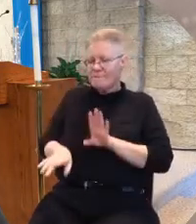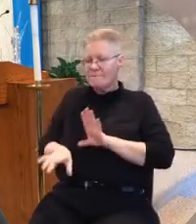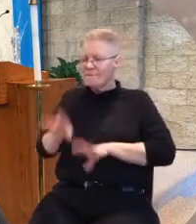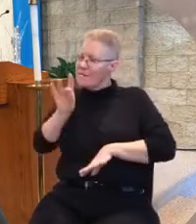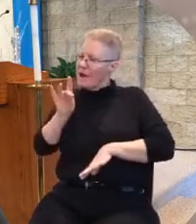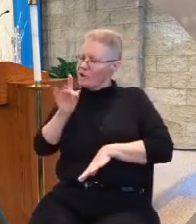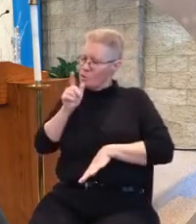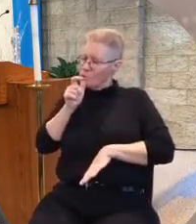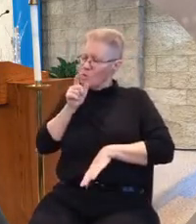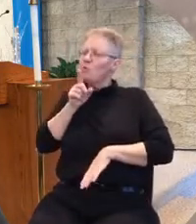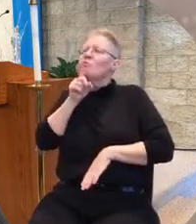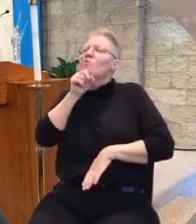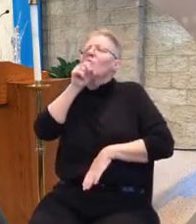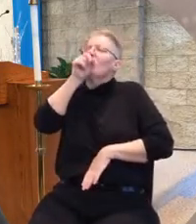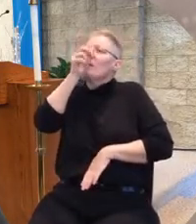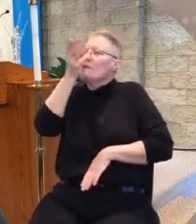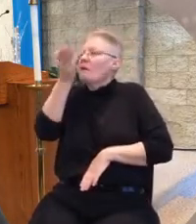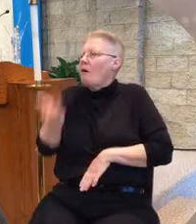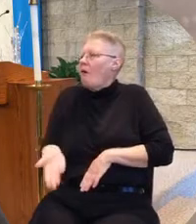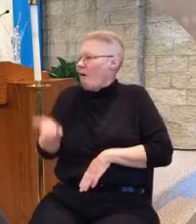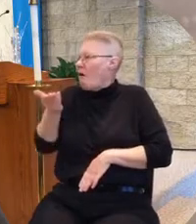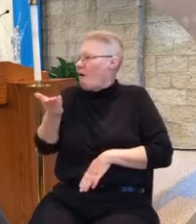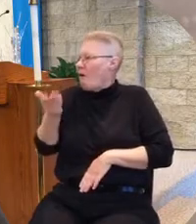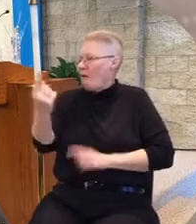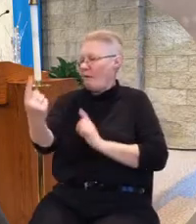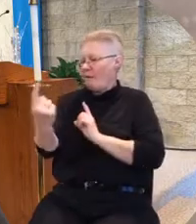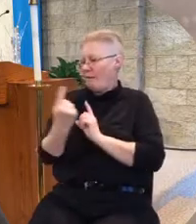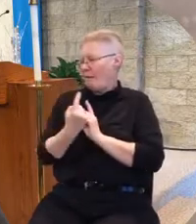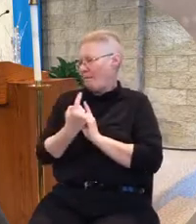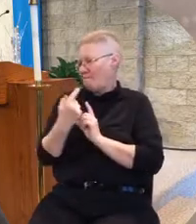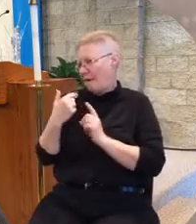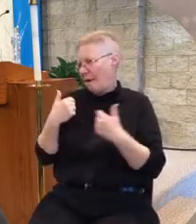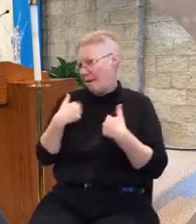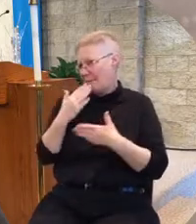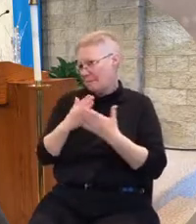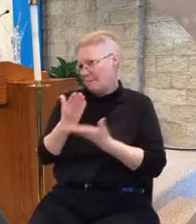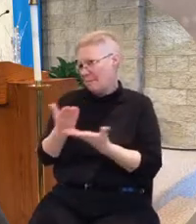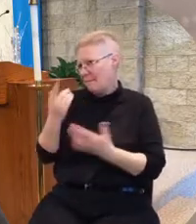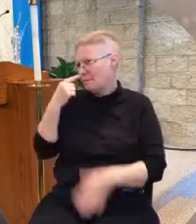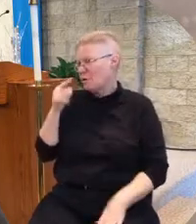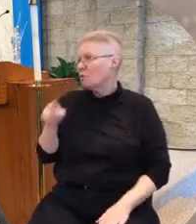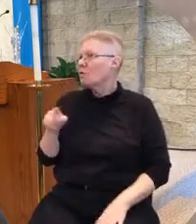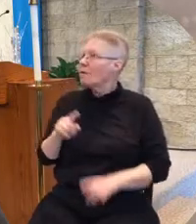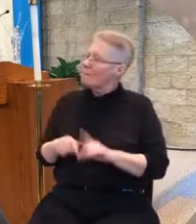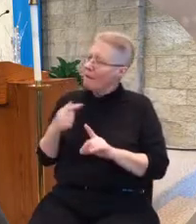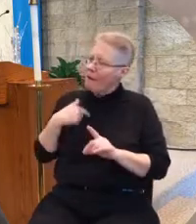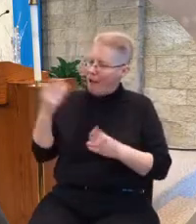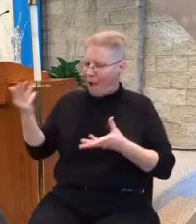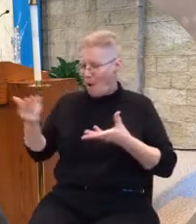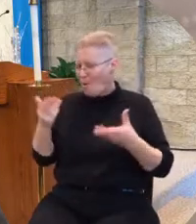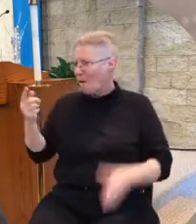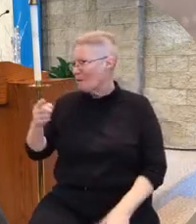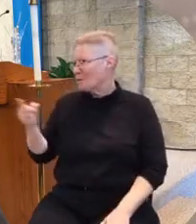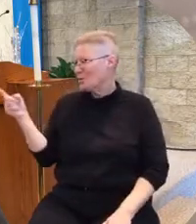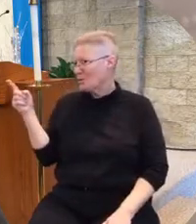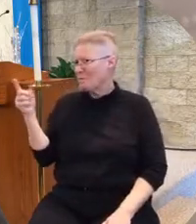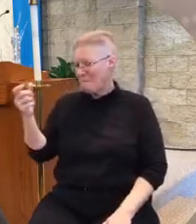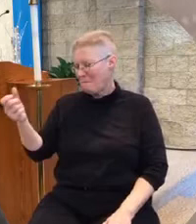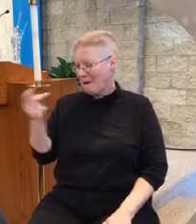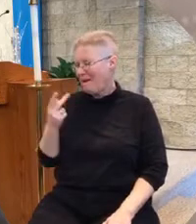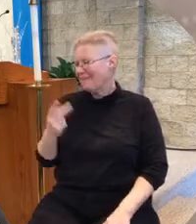who you really are, then please come see me. I have some stuff for you. But I welcome you. I welcome you